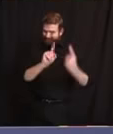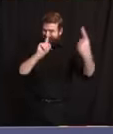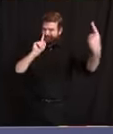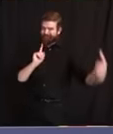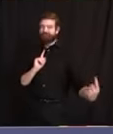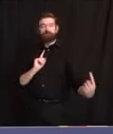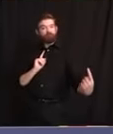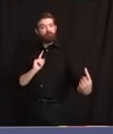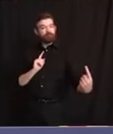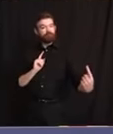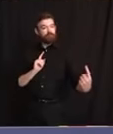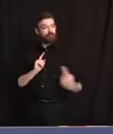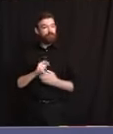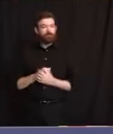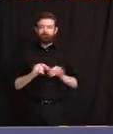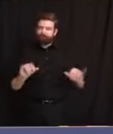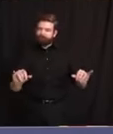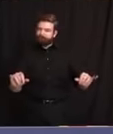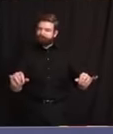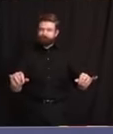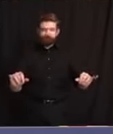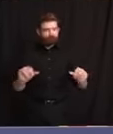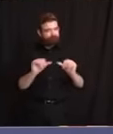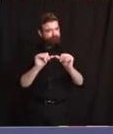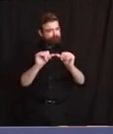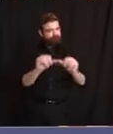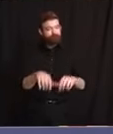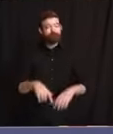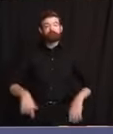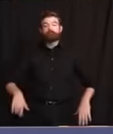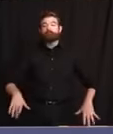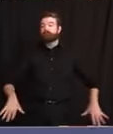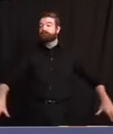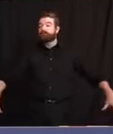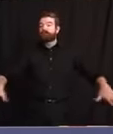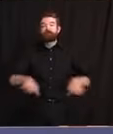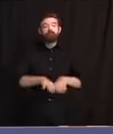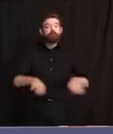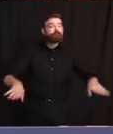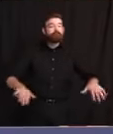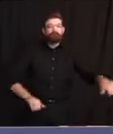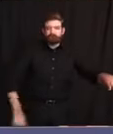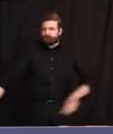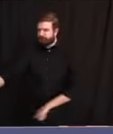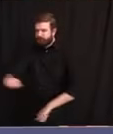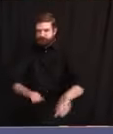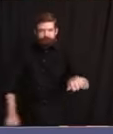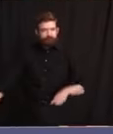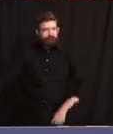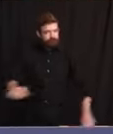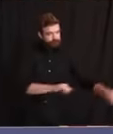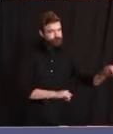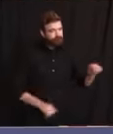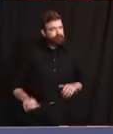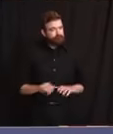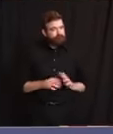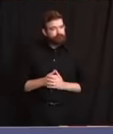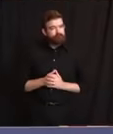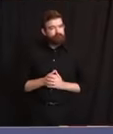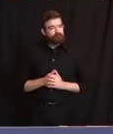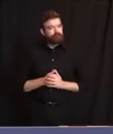washing your hands with soap and water, cleaning surfaces, etc. I think if we do that and we stay on that, we're gonna be in good shape, particularly